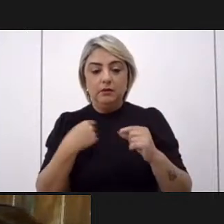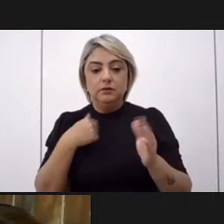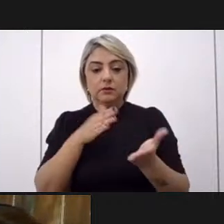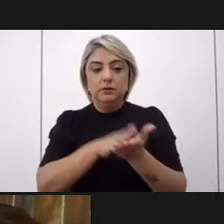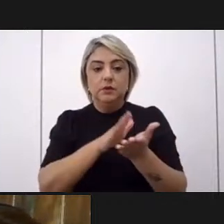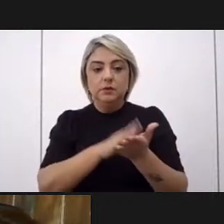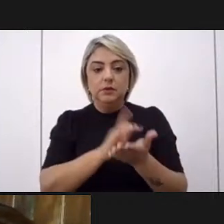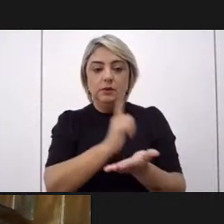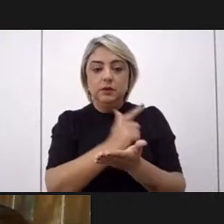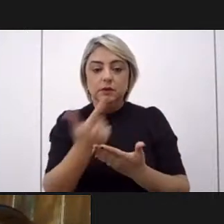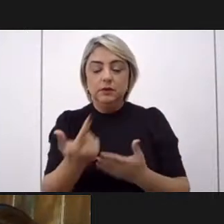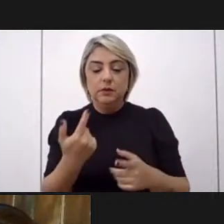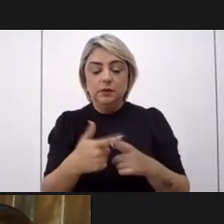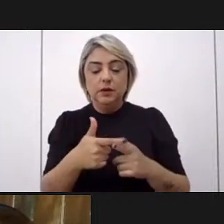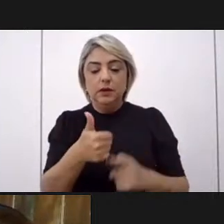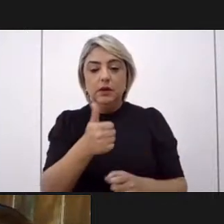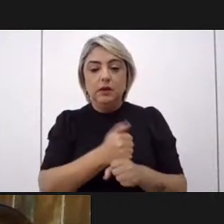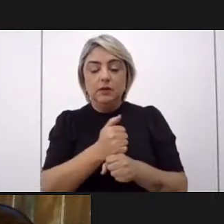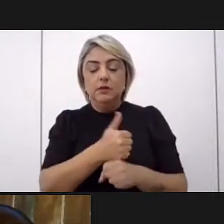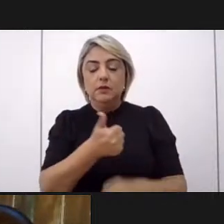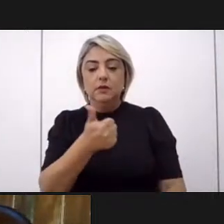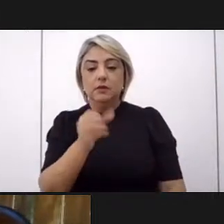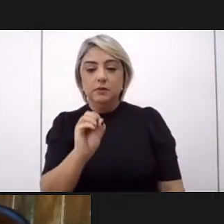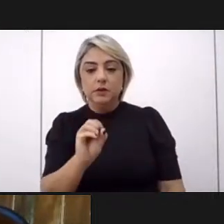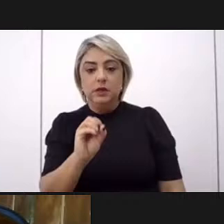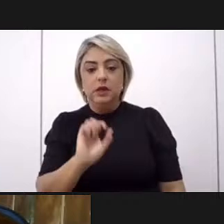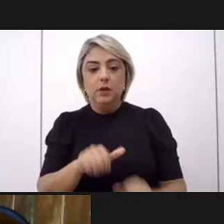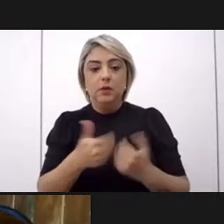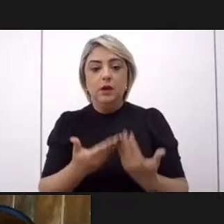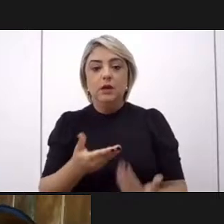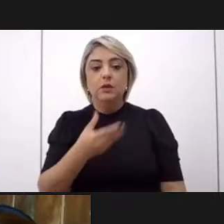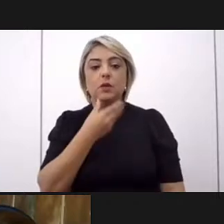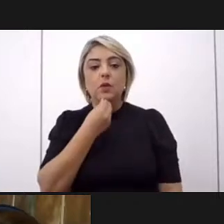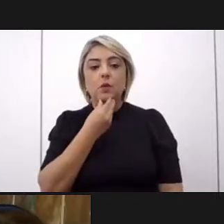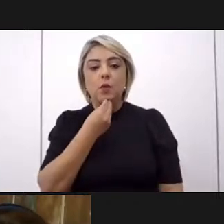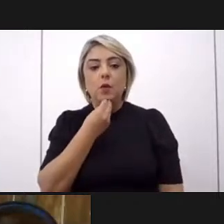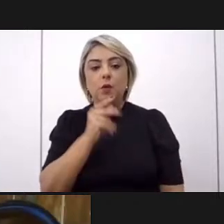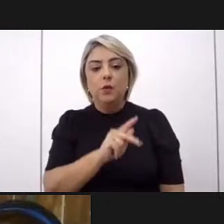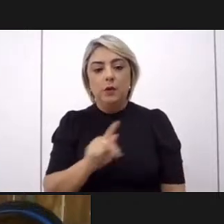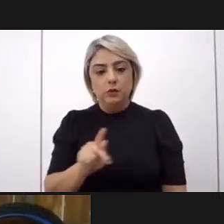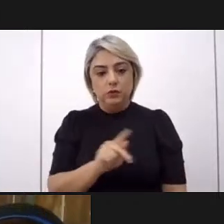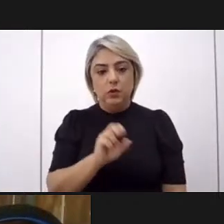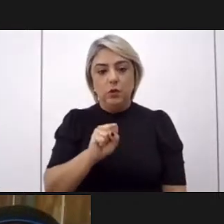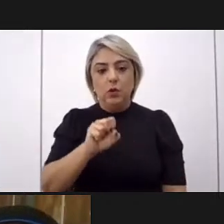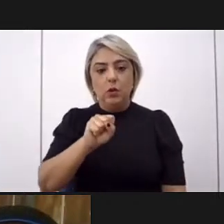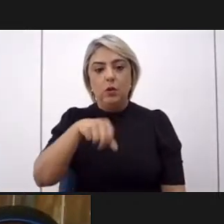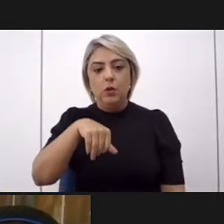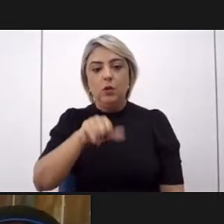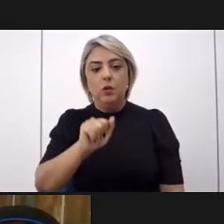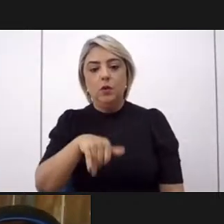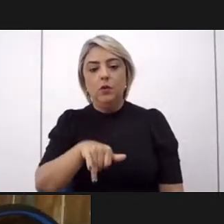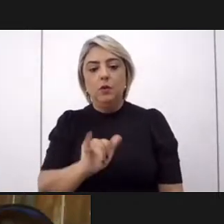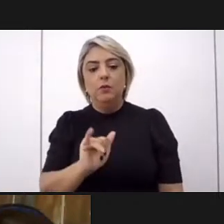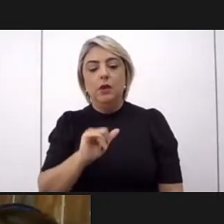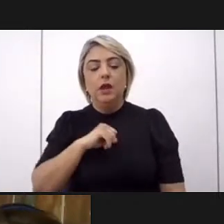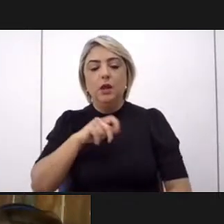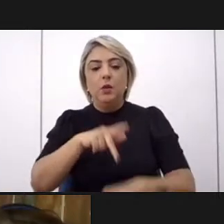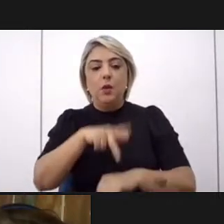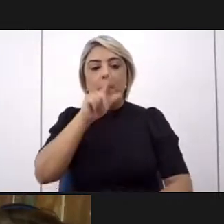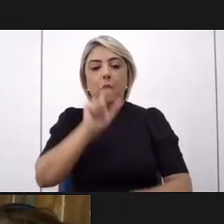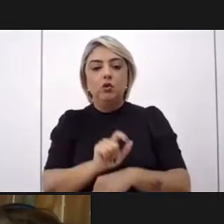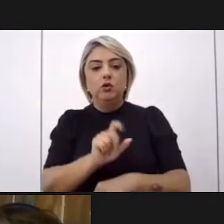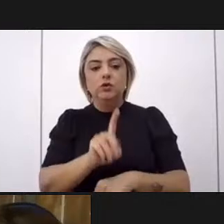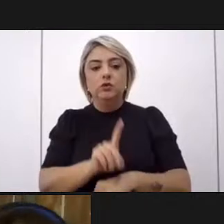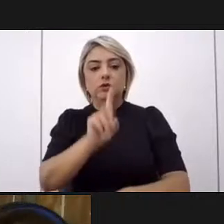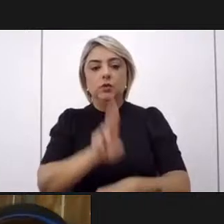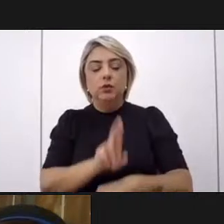2018 when Osmany was in a postdoc break, I guess, and